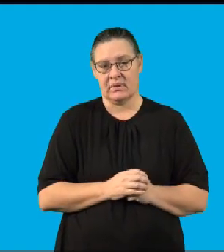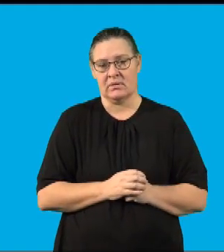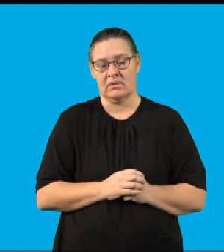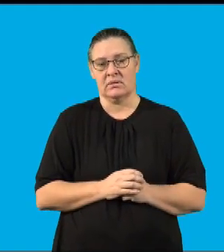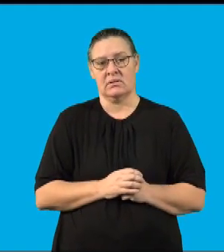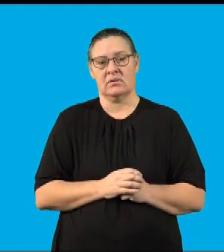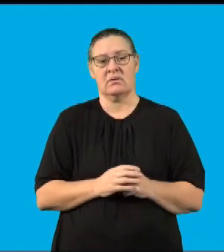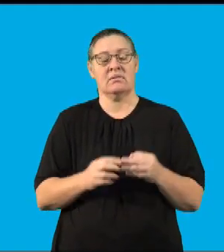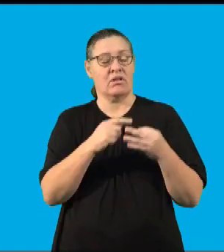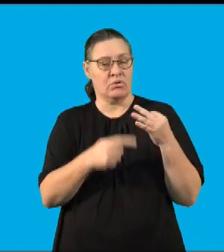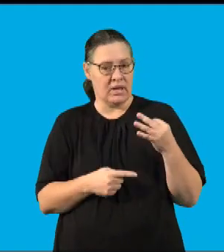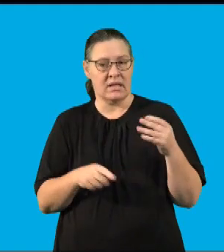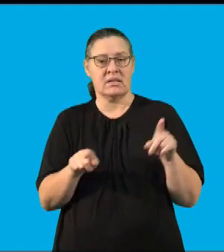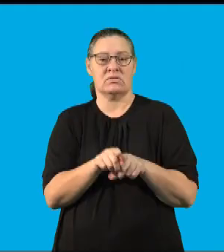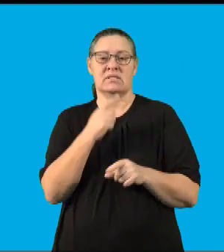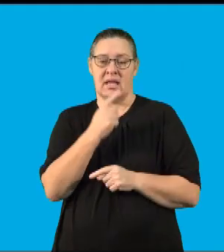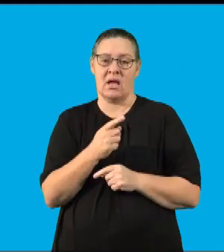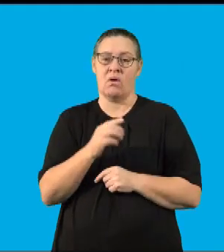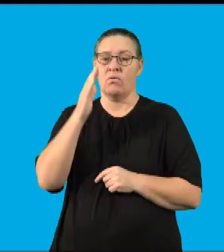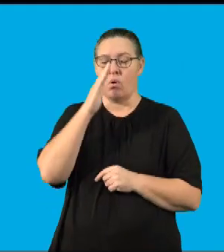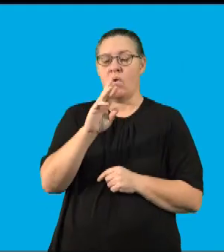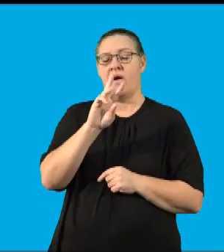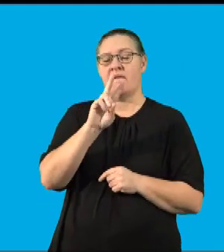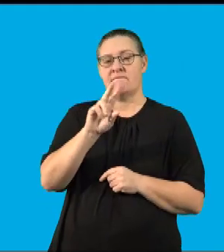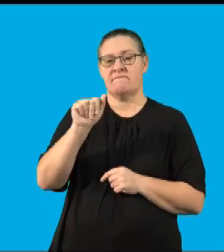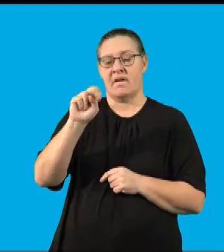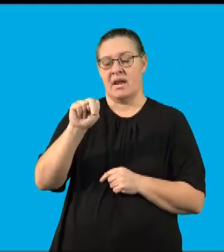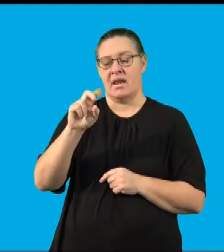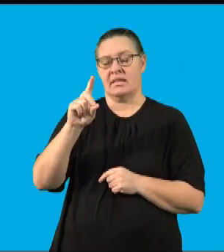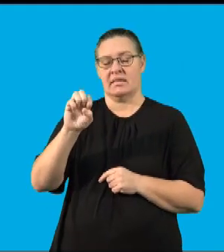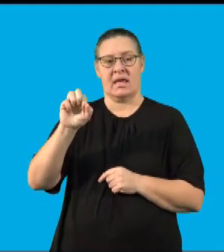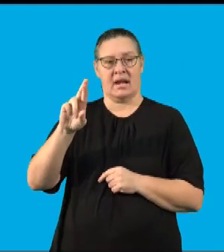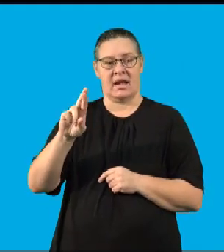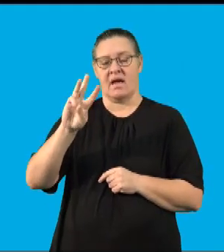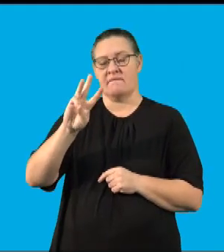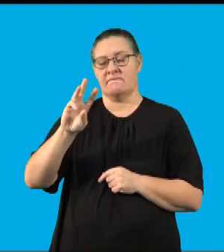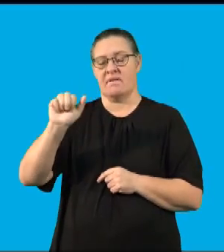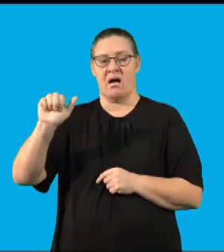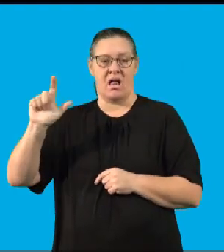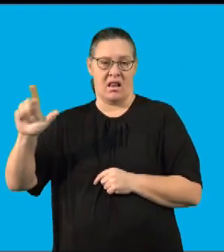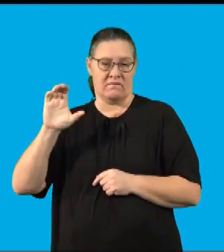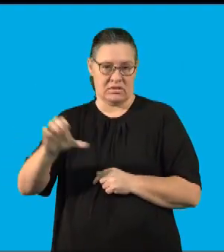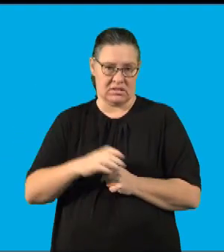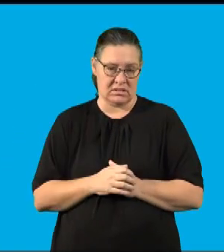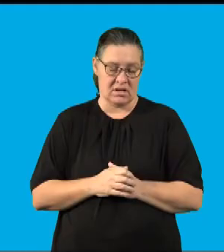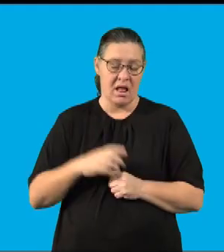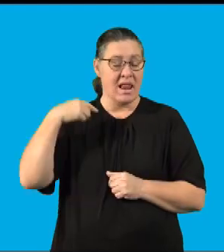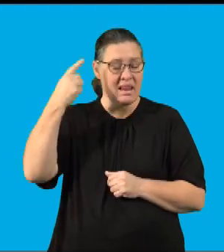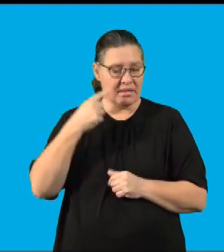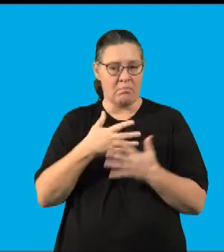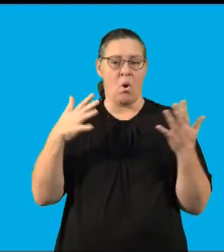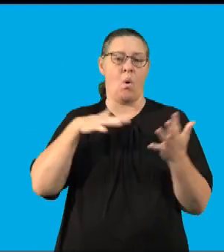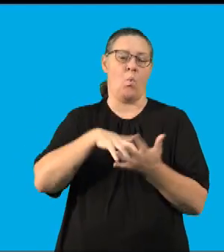forces. So these three are all, as you have said, known as your van der Waals forces. And we are saying the London forces are the